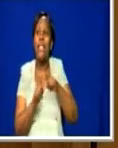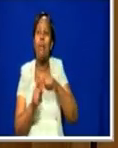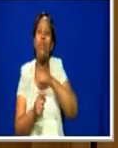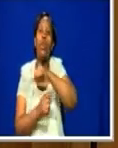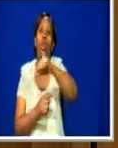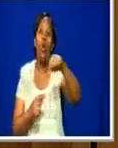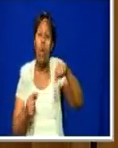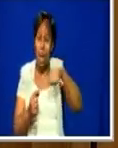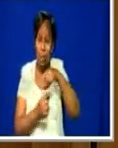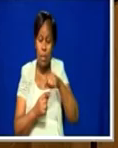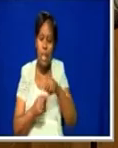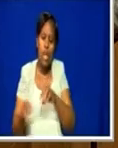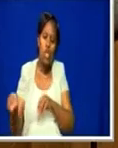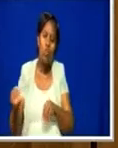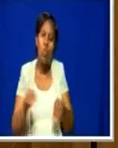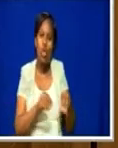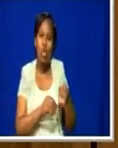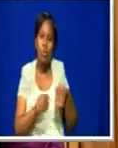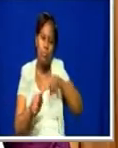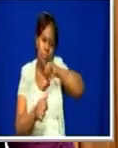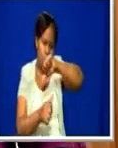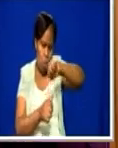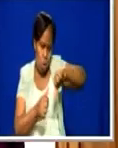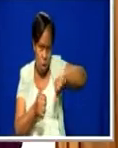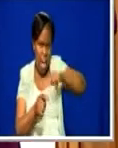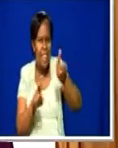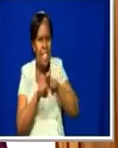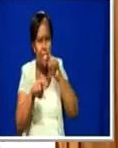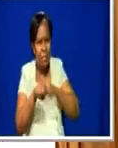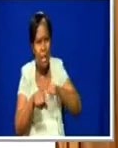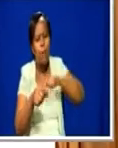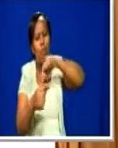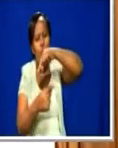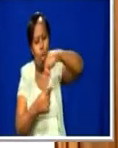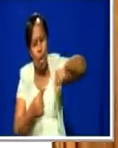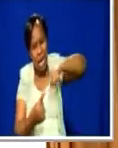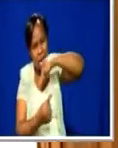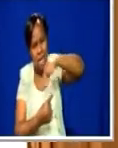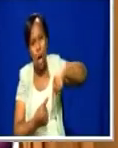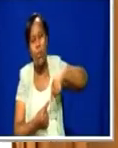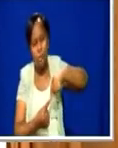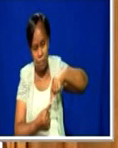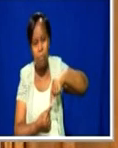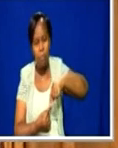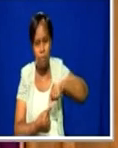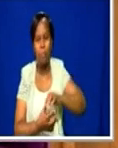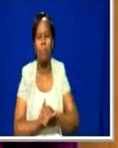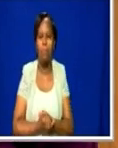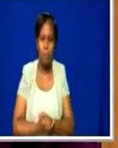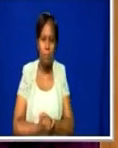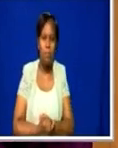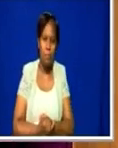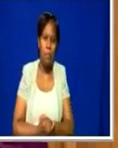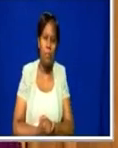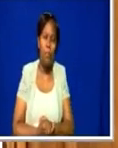then we'll say that motion is revolving at the same time. that It's object is rotating. Wow. Yes.